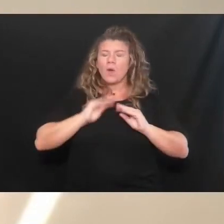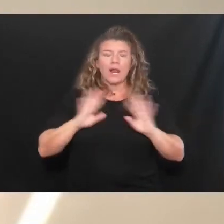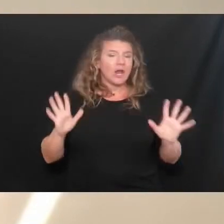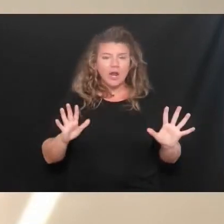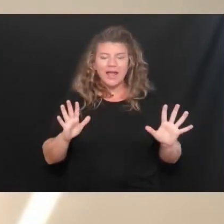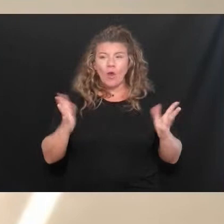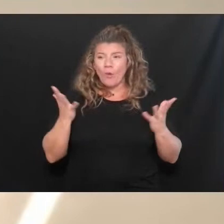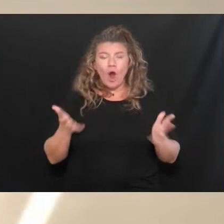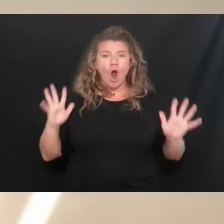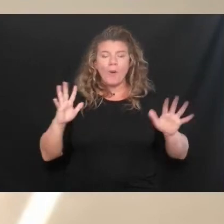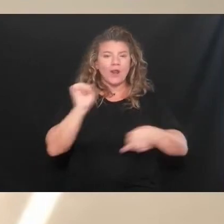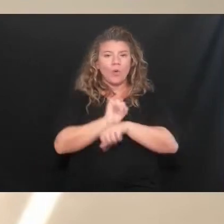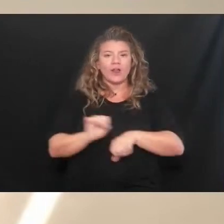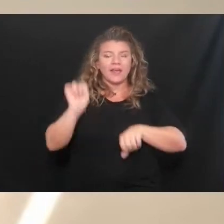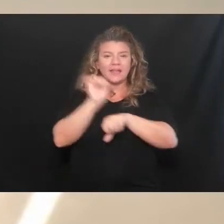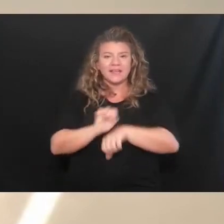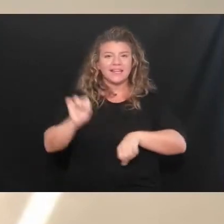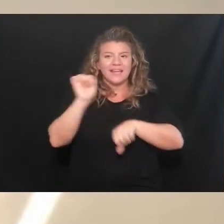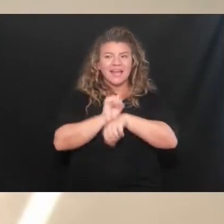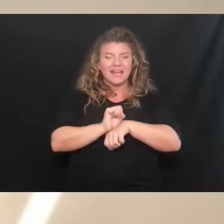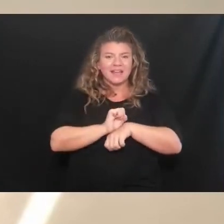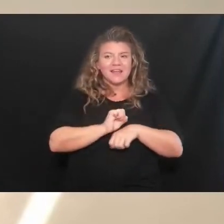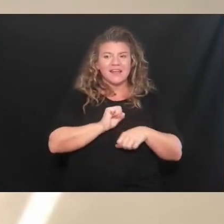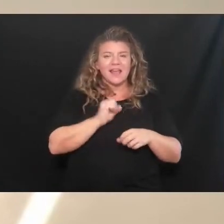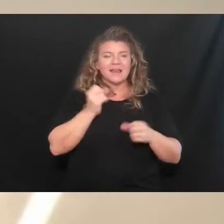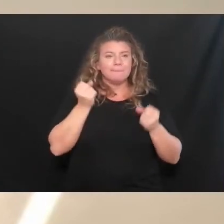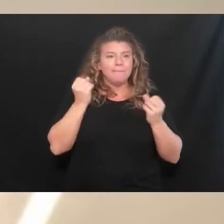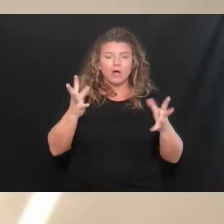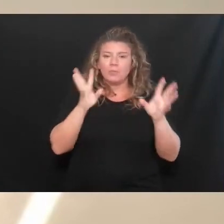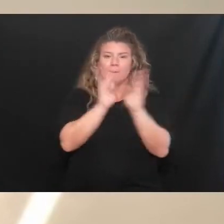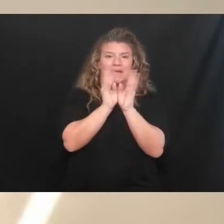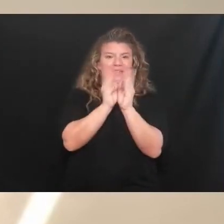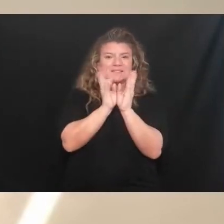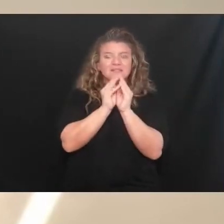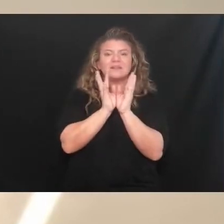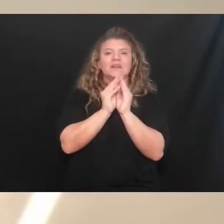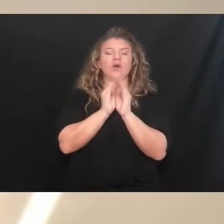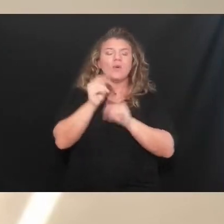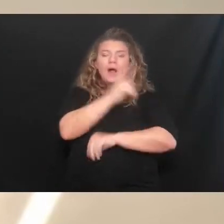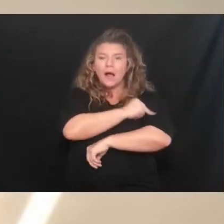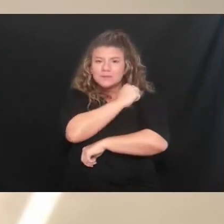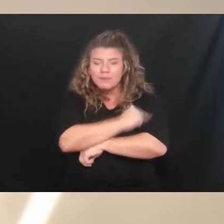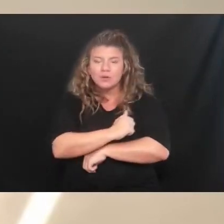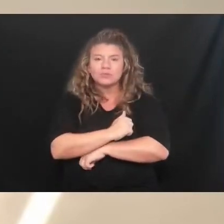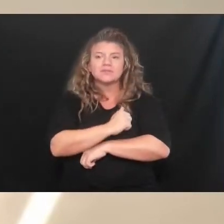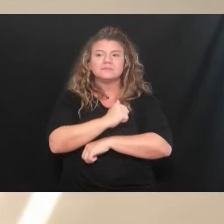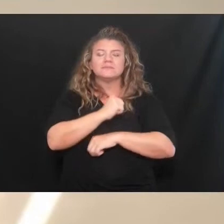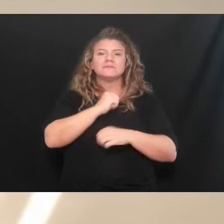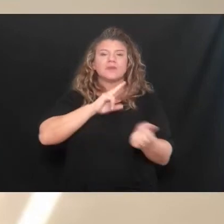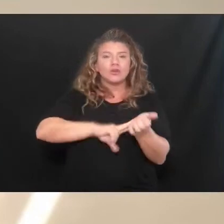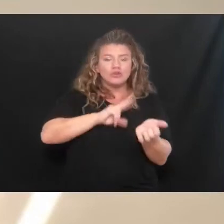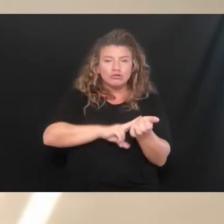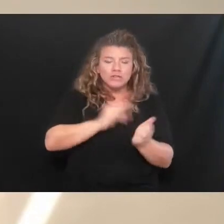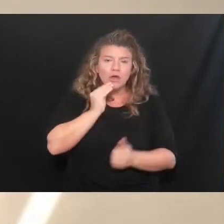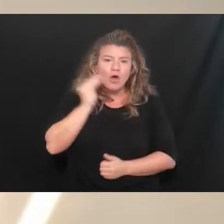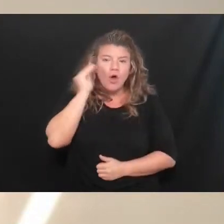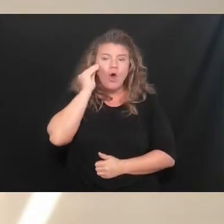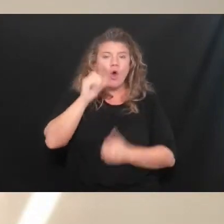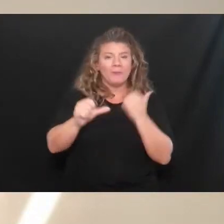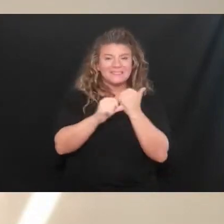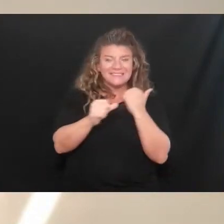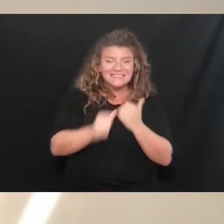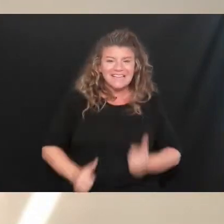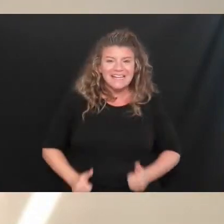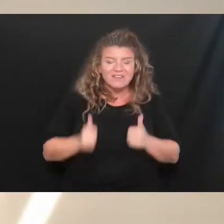are already working, had multiple meetings with hospitals, with our nursing home and assisted